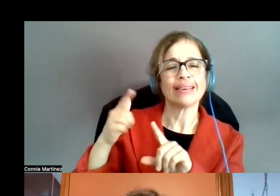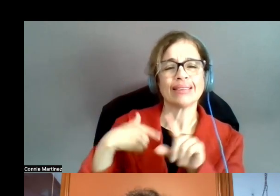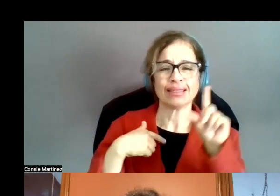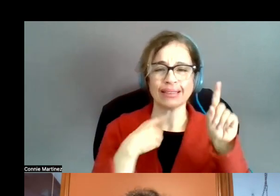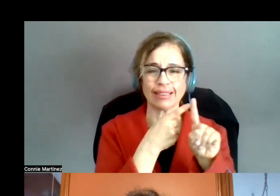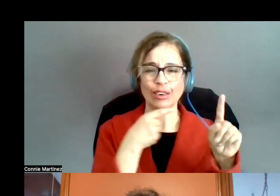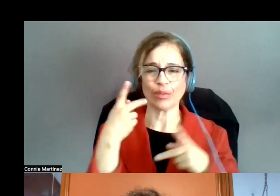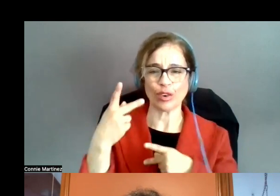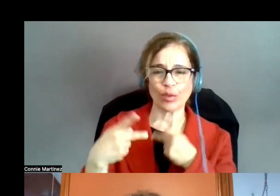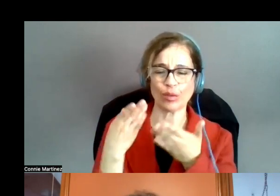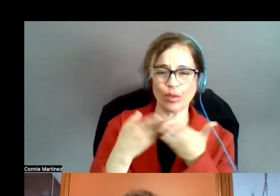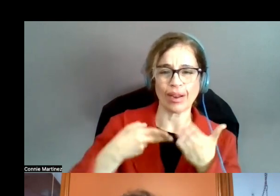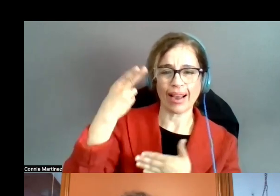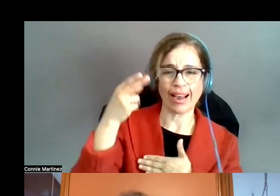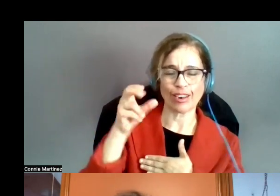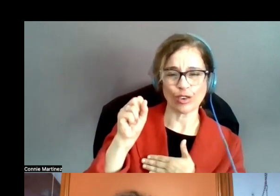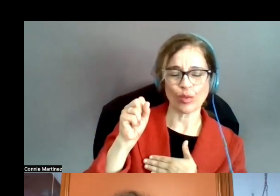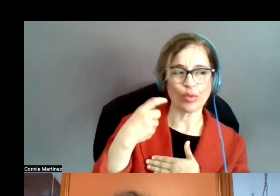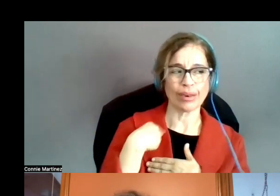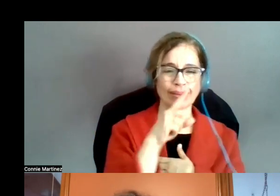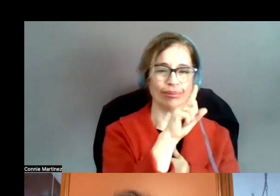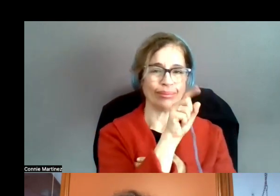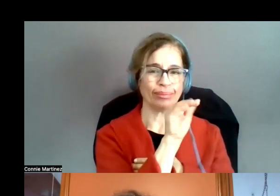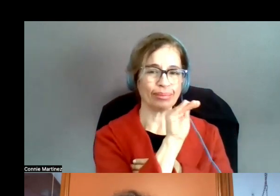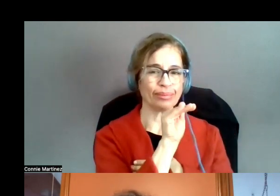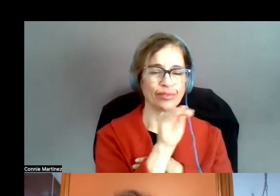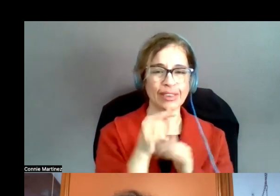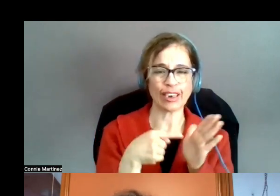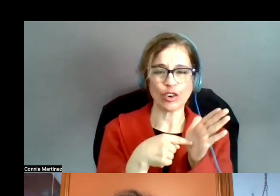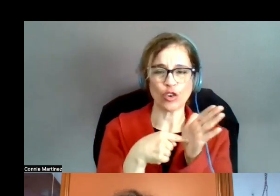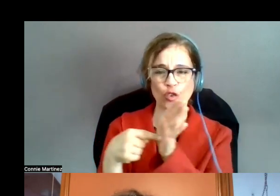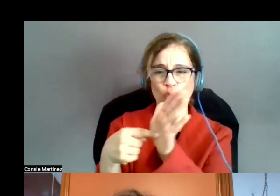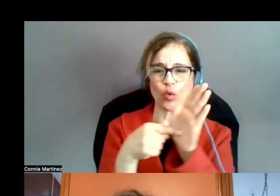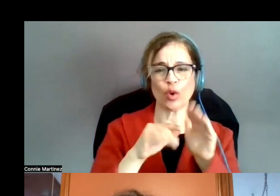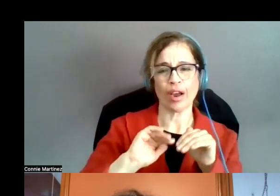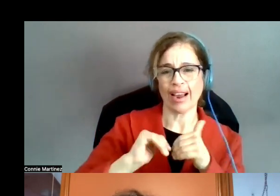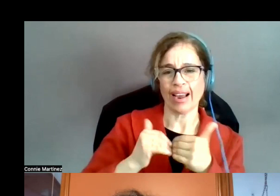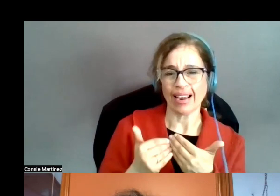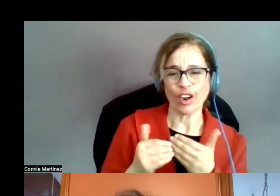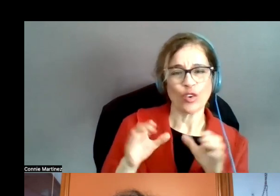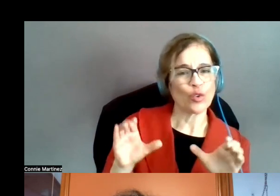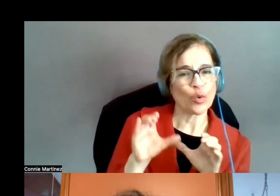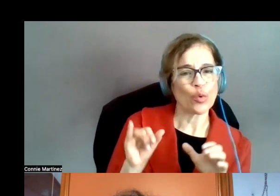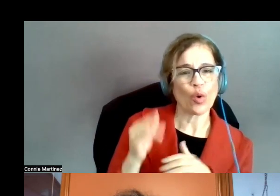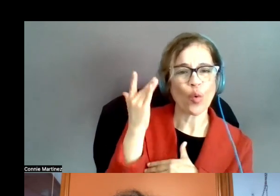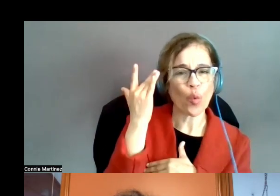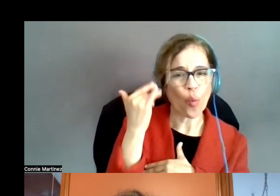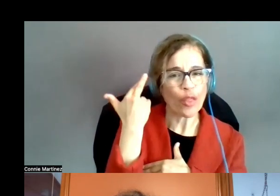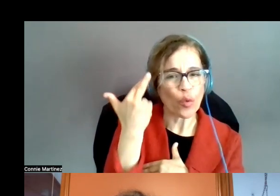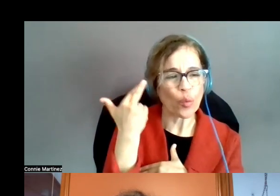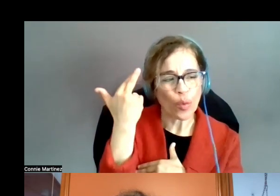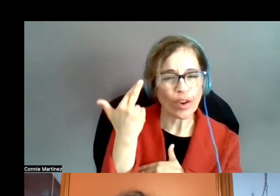came to visit Somerville High School, and I asked him, hey, can you demonstrate how? Oh, by the way, the reason why